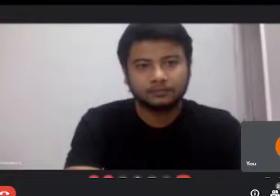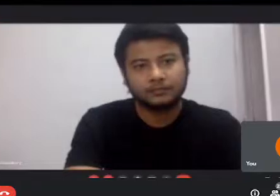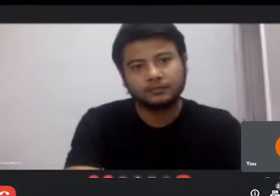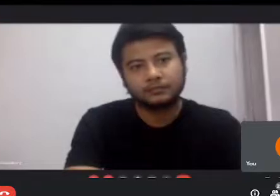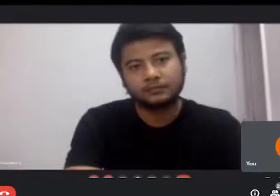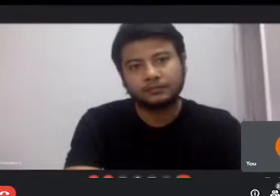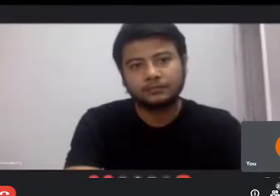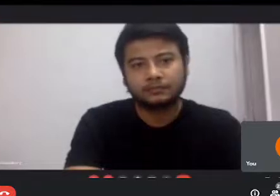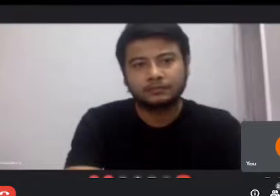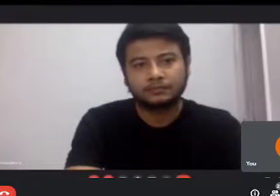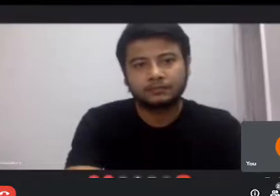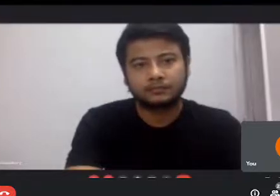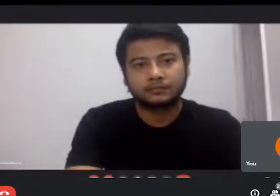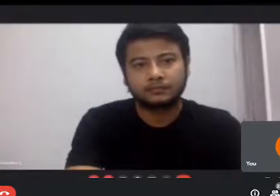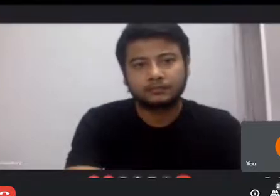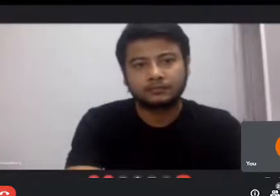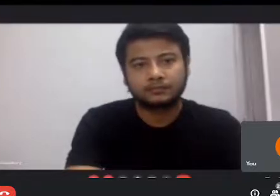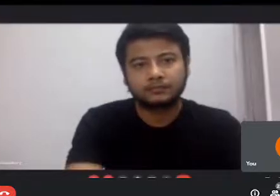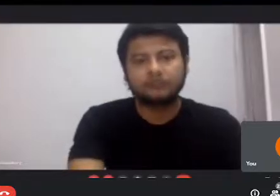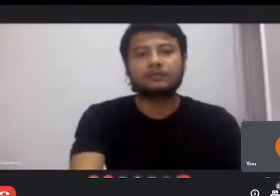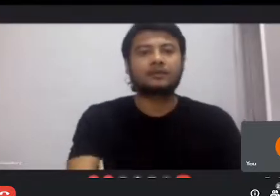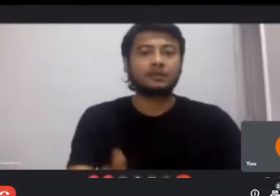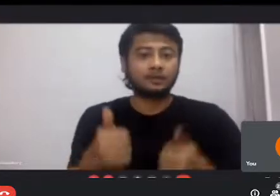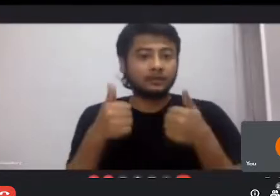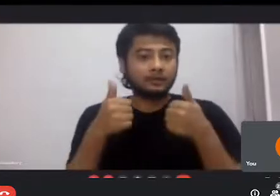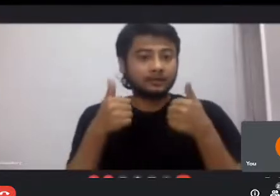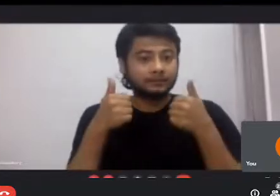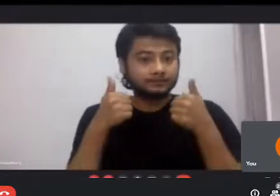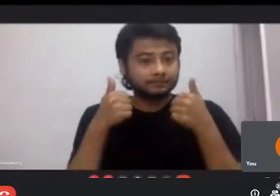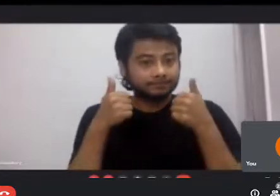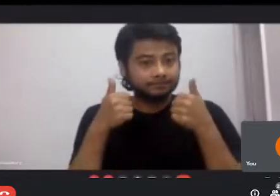Yes, so thank you so much for this introduction.